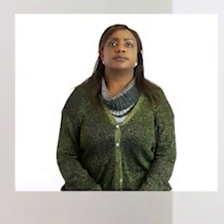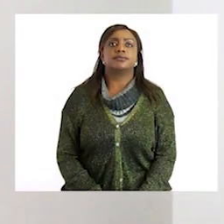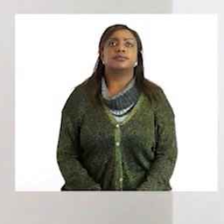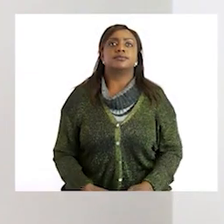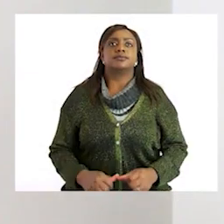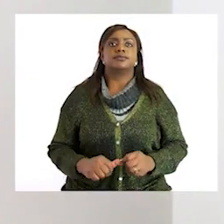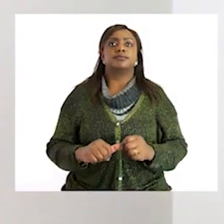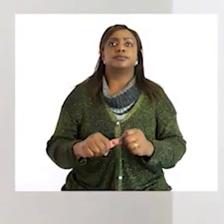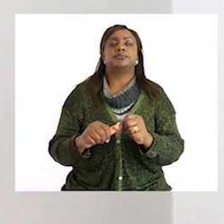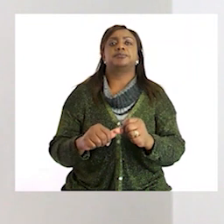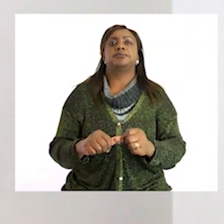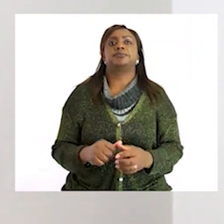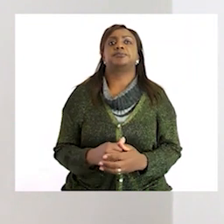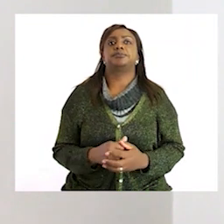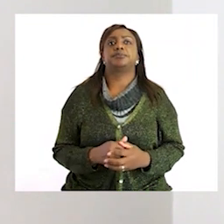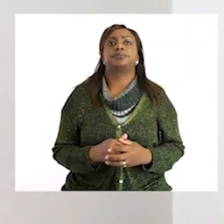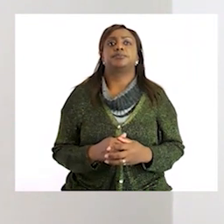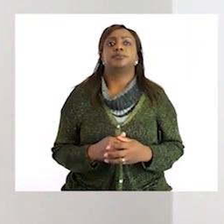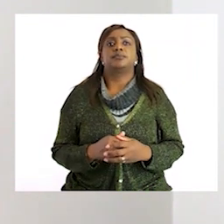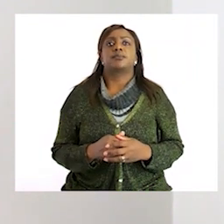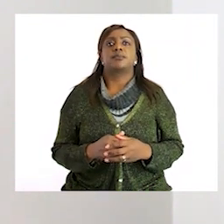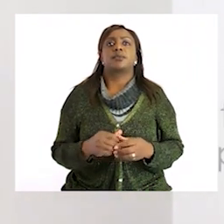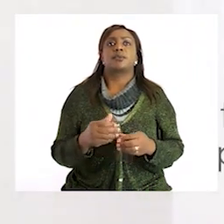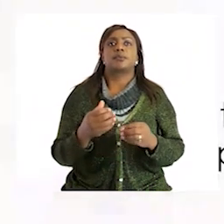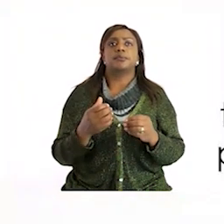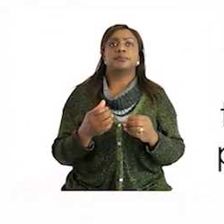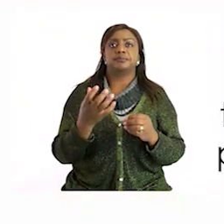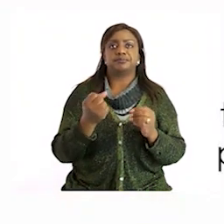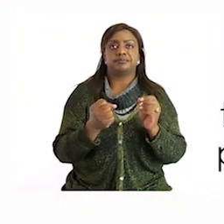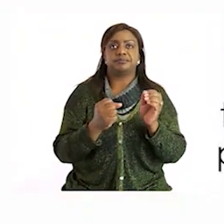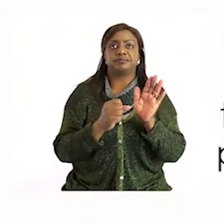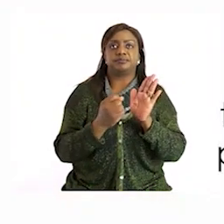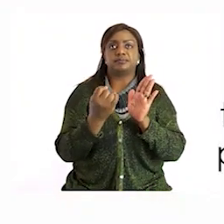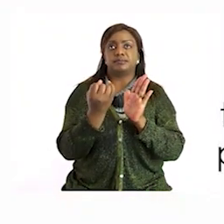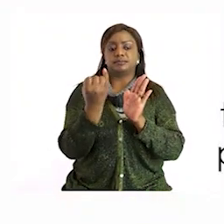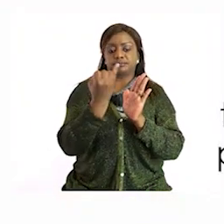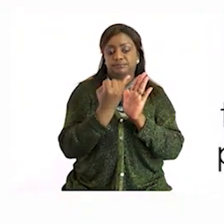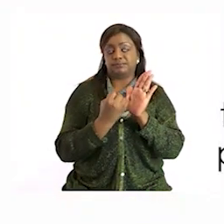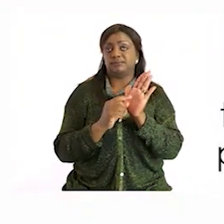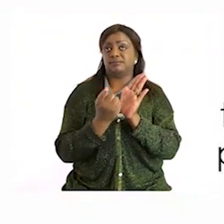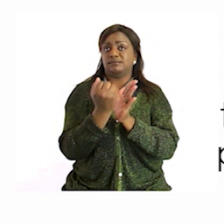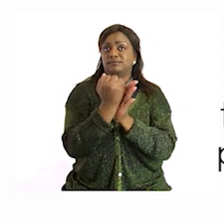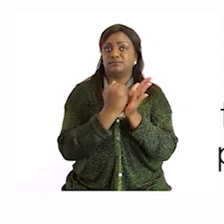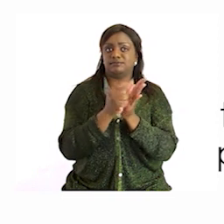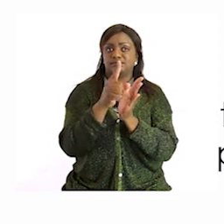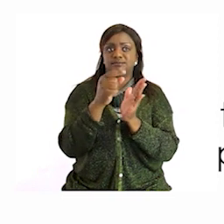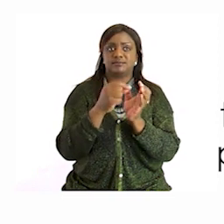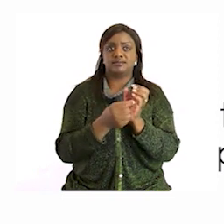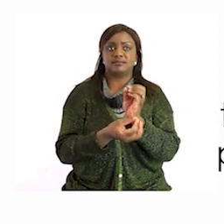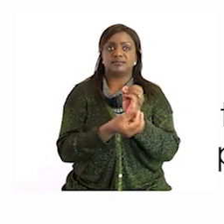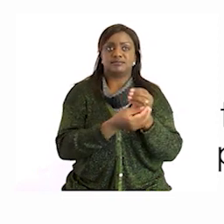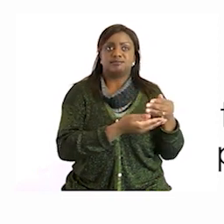Let's turn to page 24, where we have different diagrams or pictures on the stages of the human development.